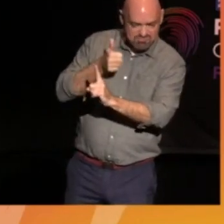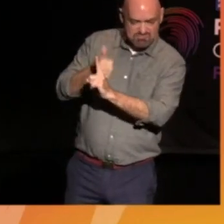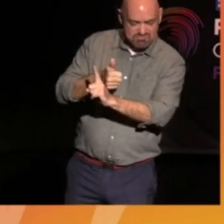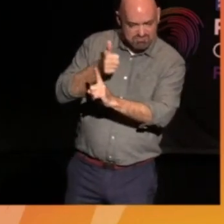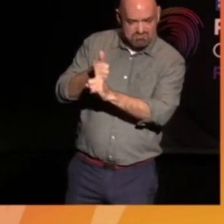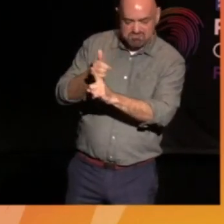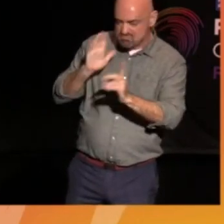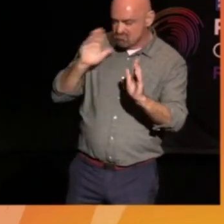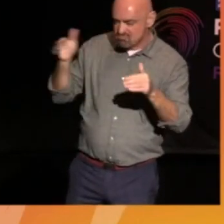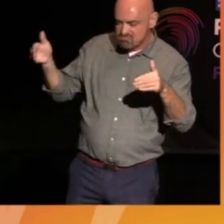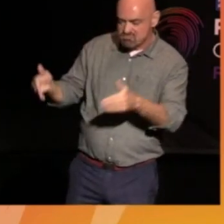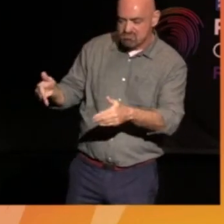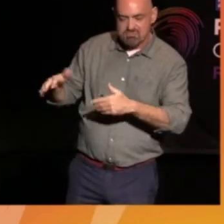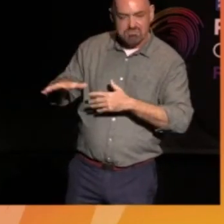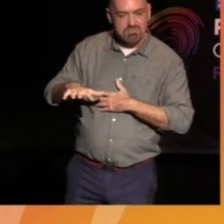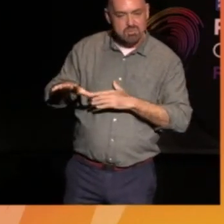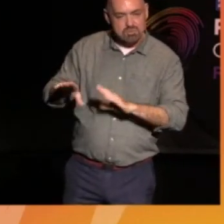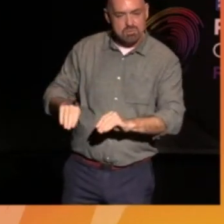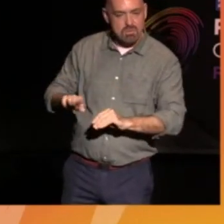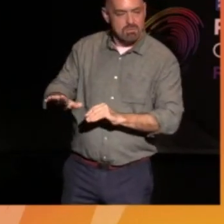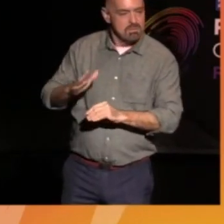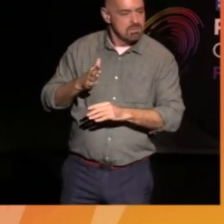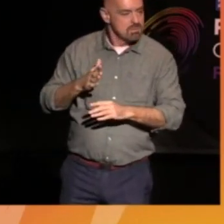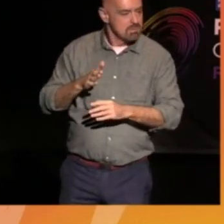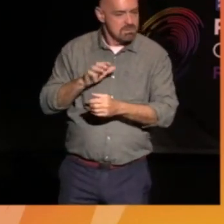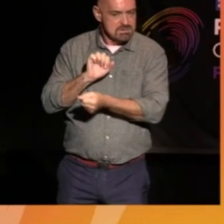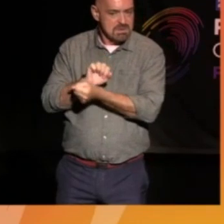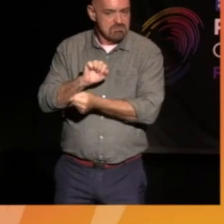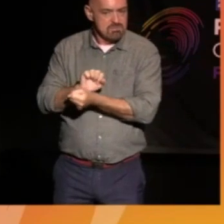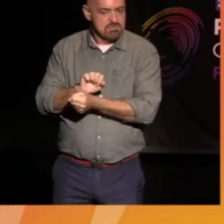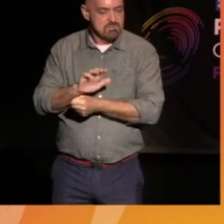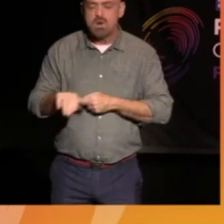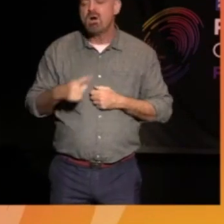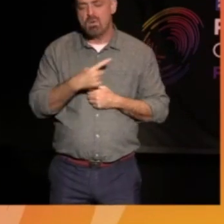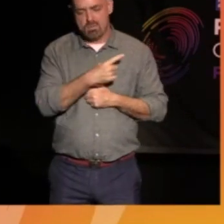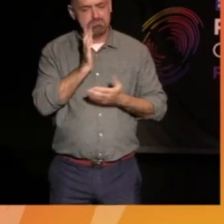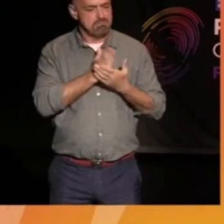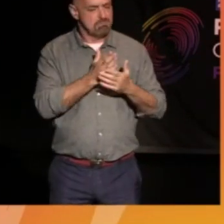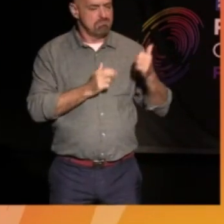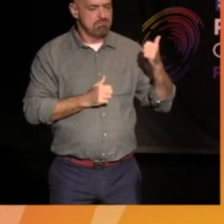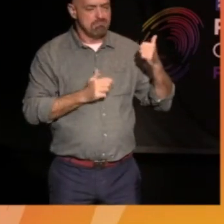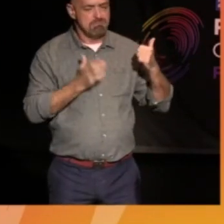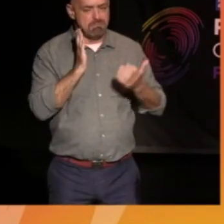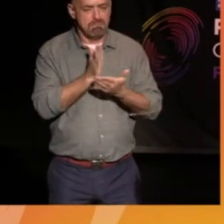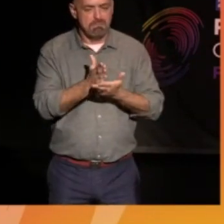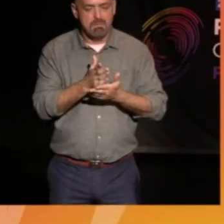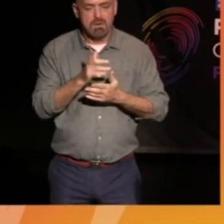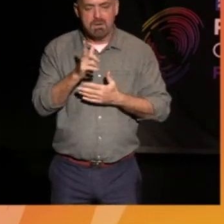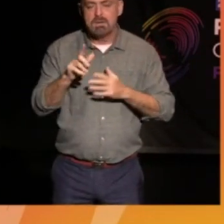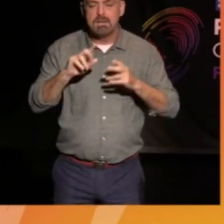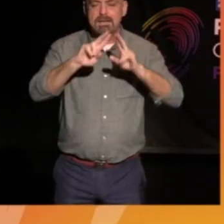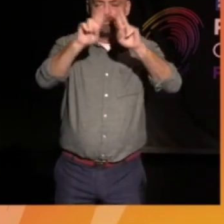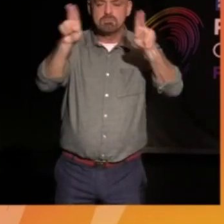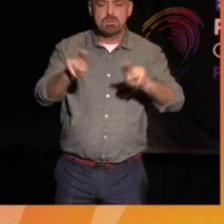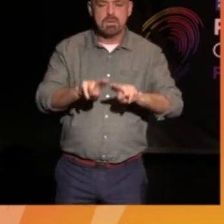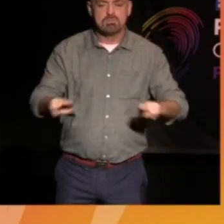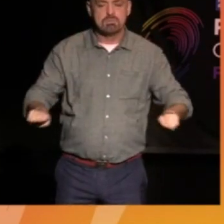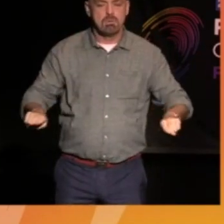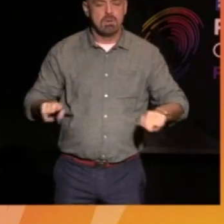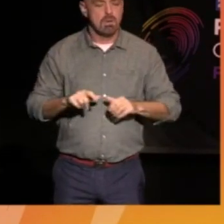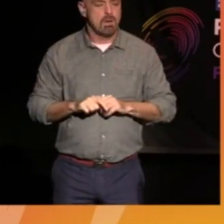and commitment behind ending child slavery? Yes, definitely. The International